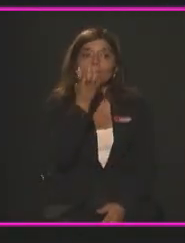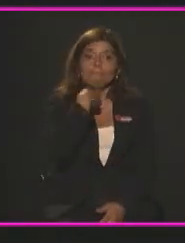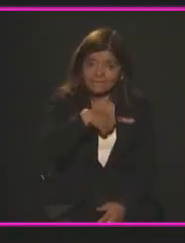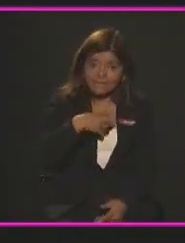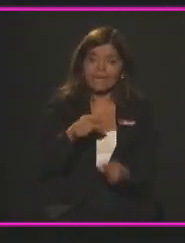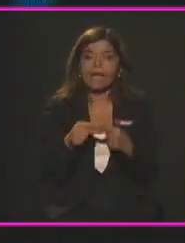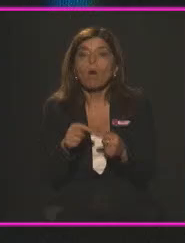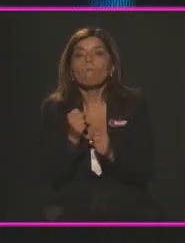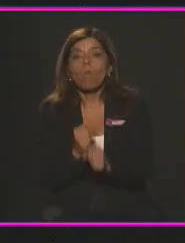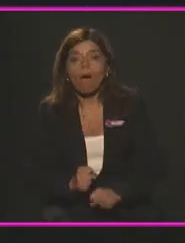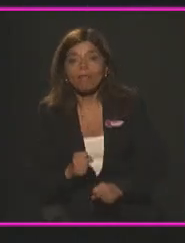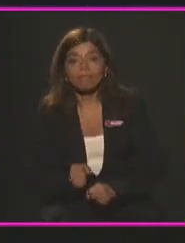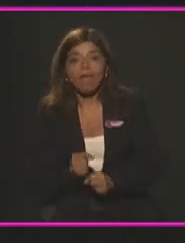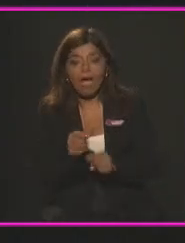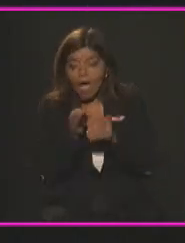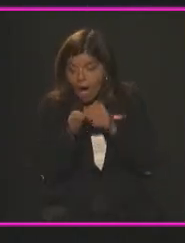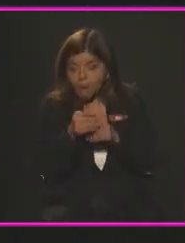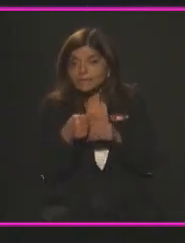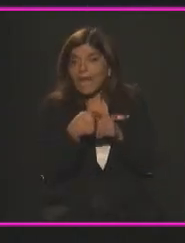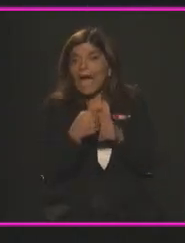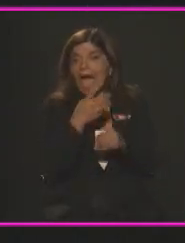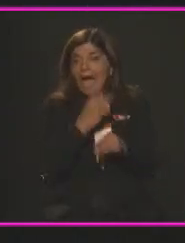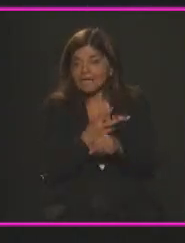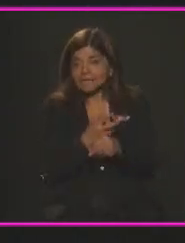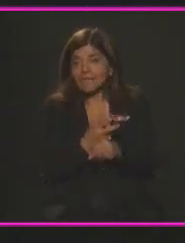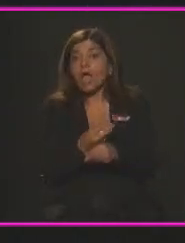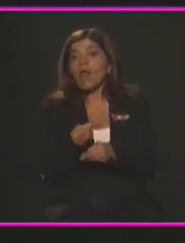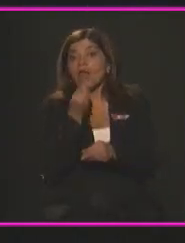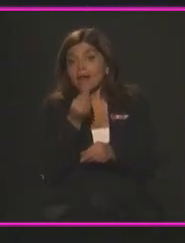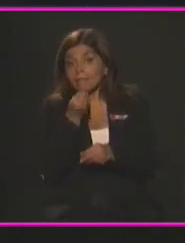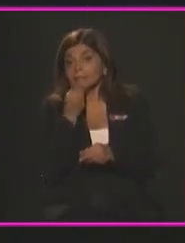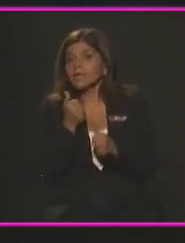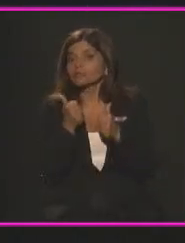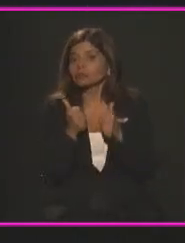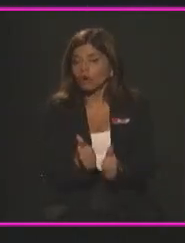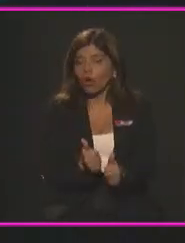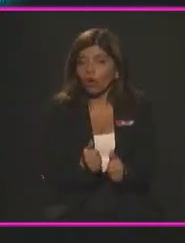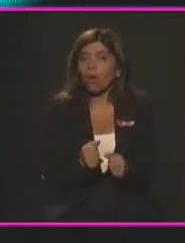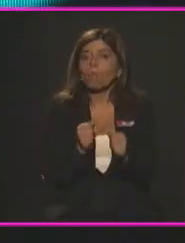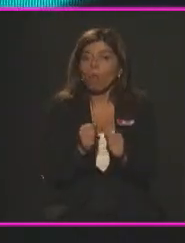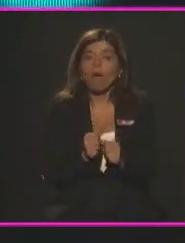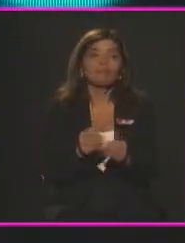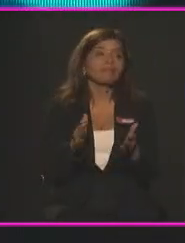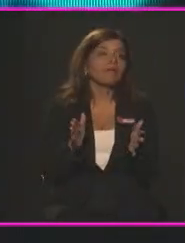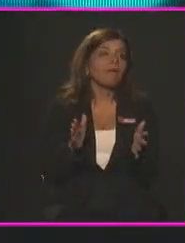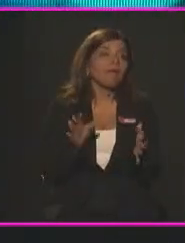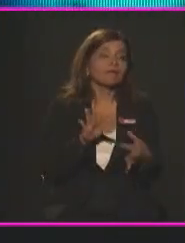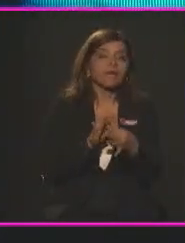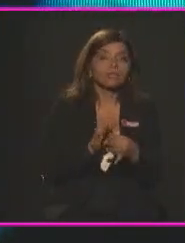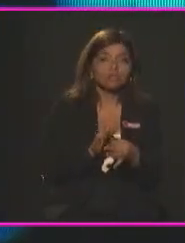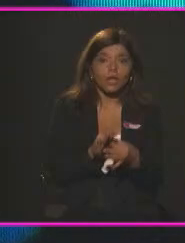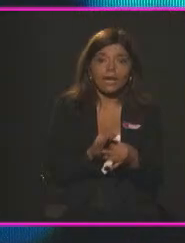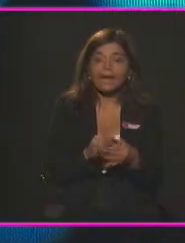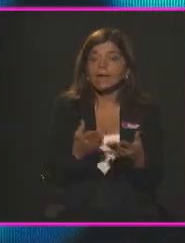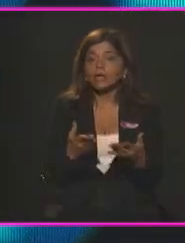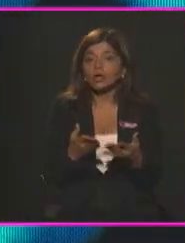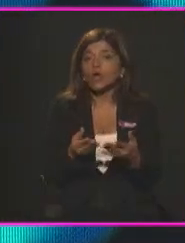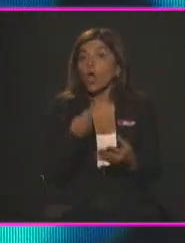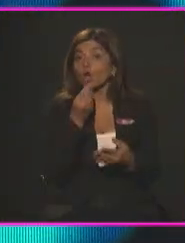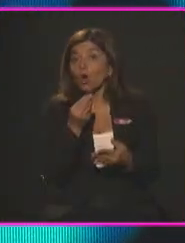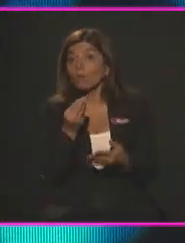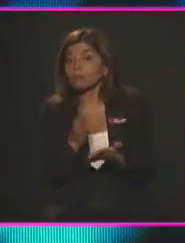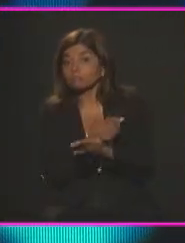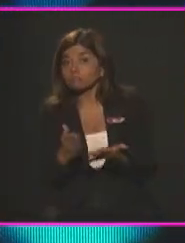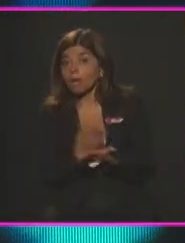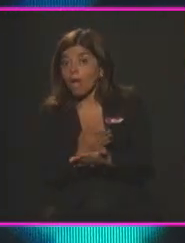to performance on memory tasks. And I apologize, this is a little technical, but essentially what we're looking at is foods that are bad or good for